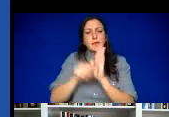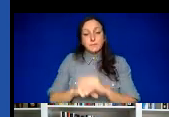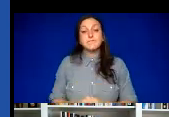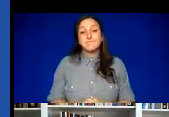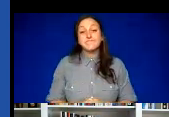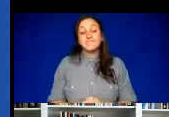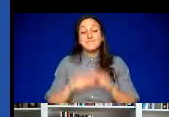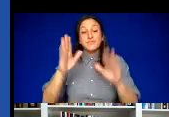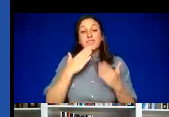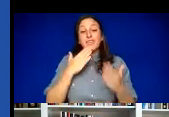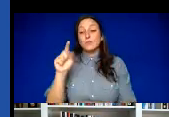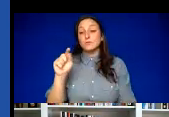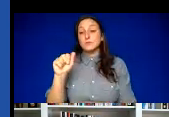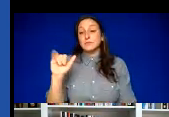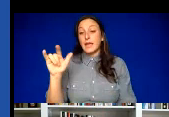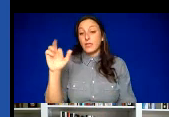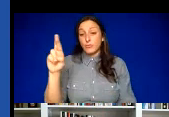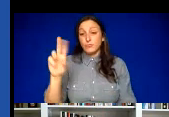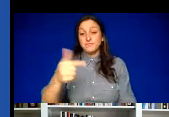Great, thank you. Taylor, we're going to go to you.